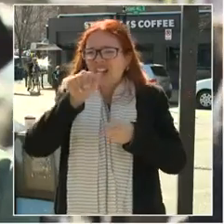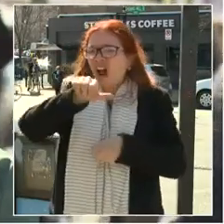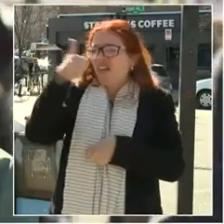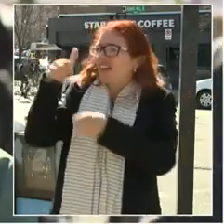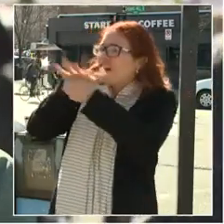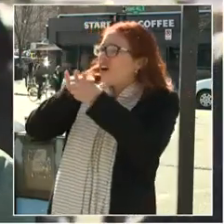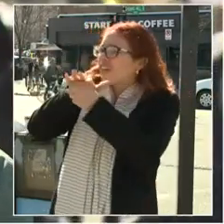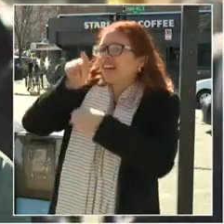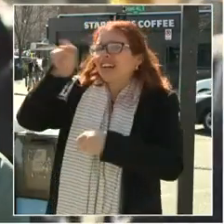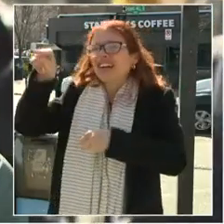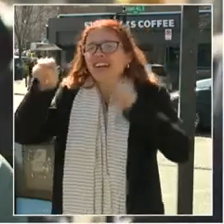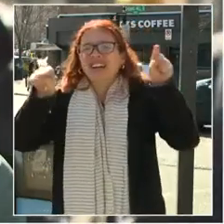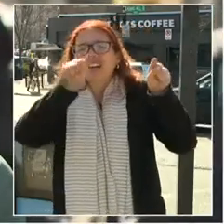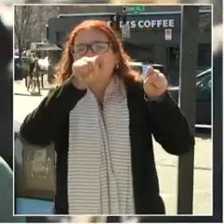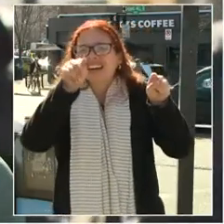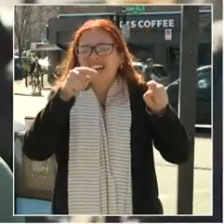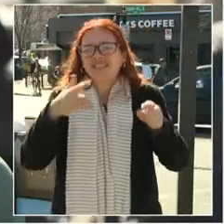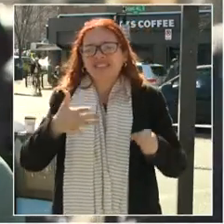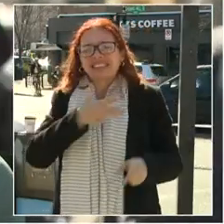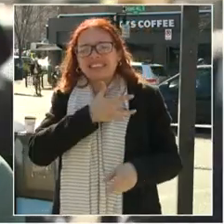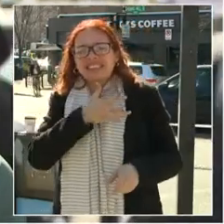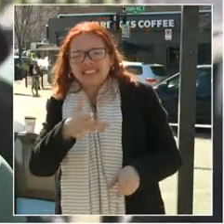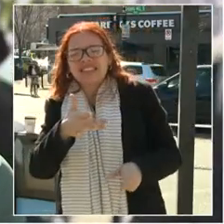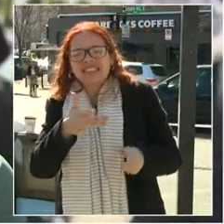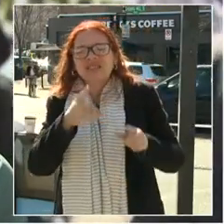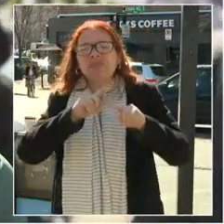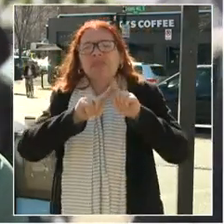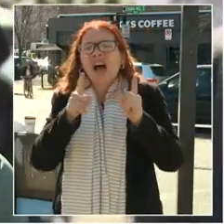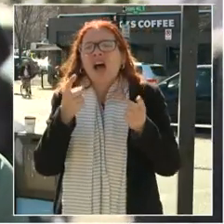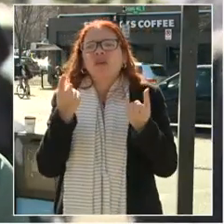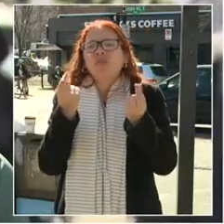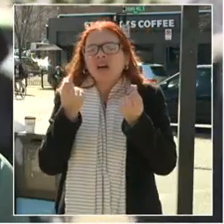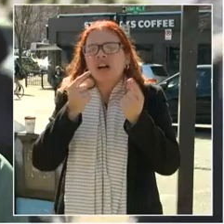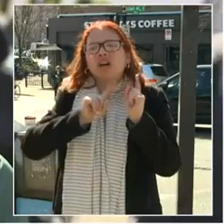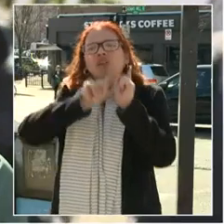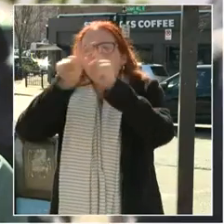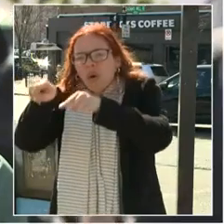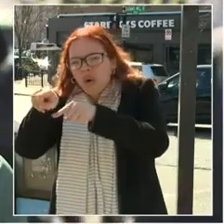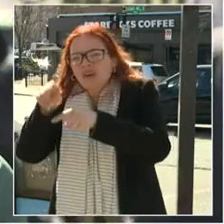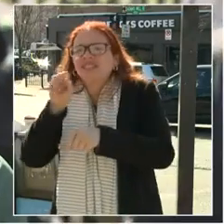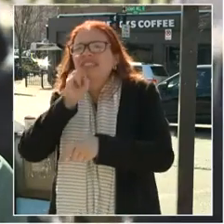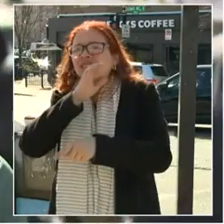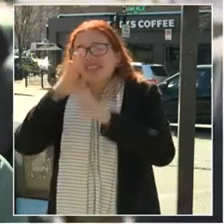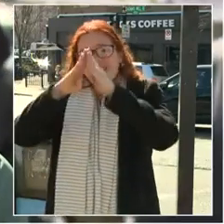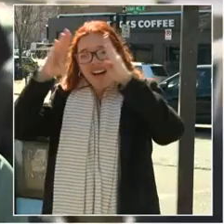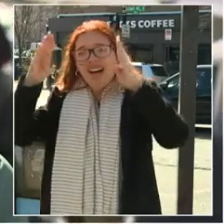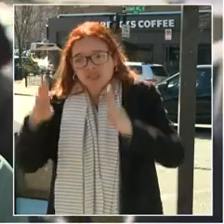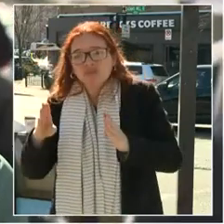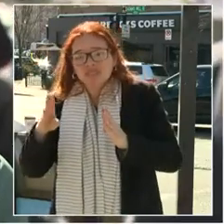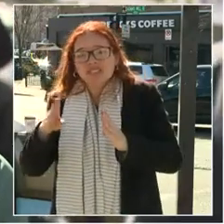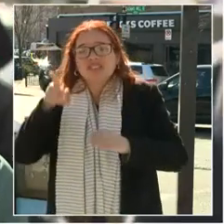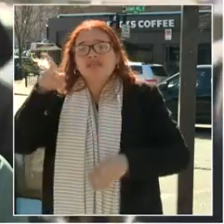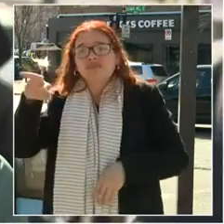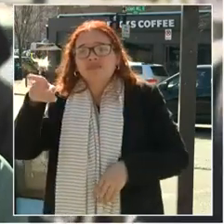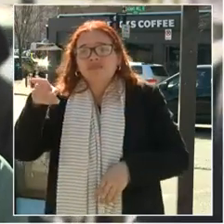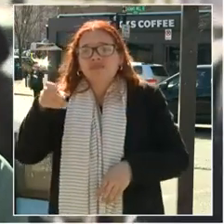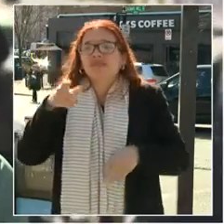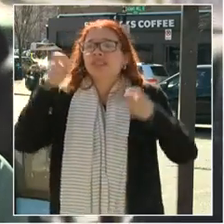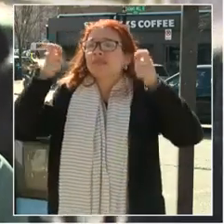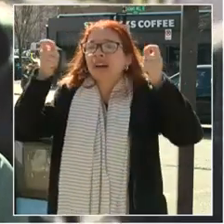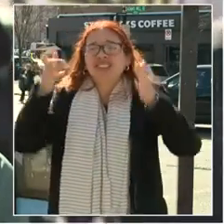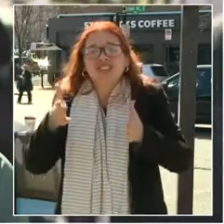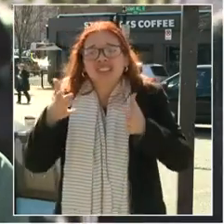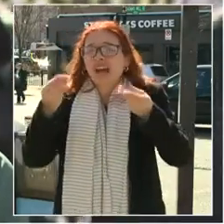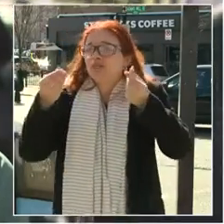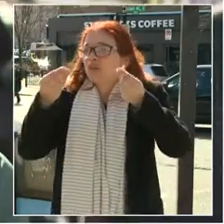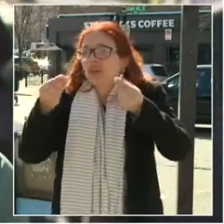sure it's a trend. But what they're doing is they're going into senior homes. We don't have management and property